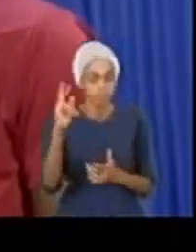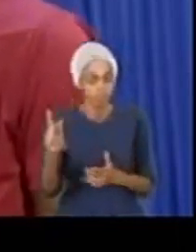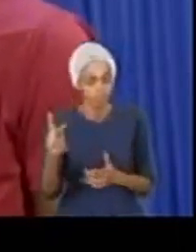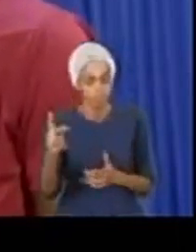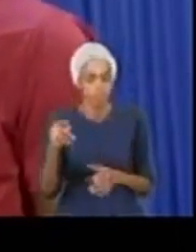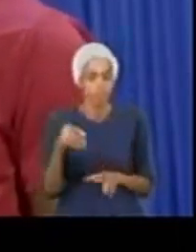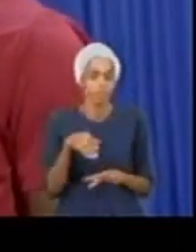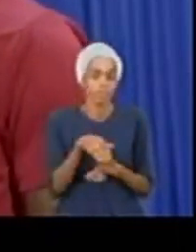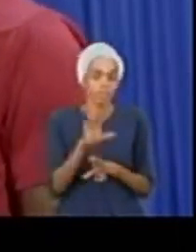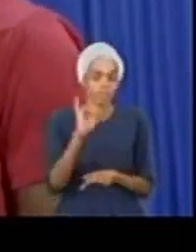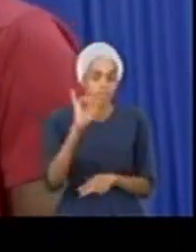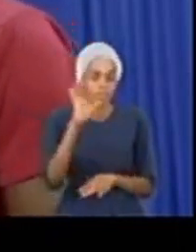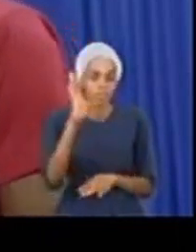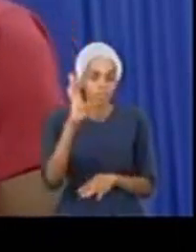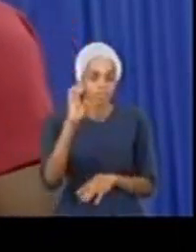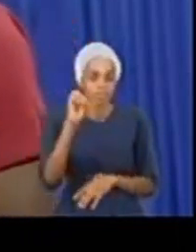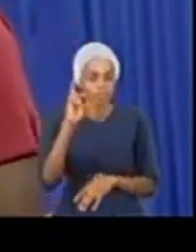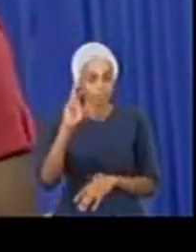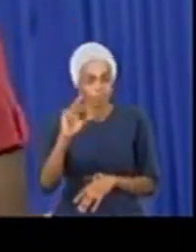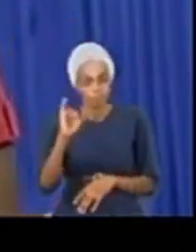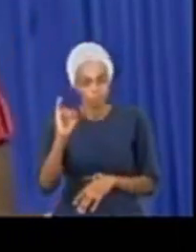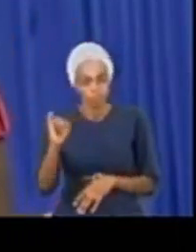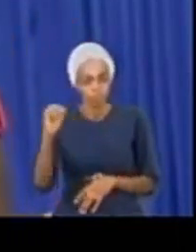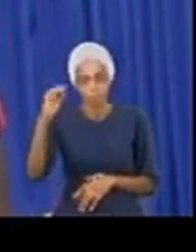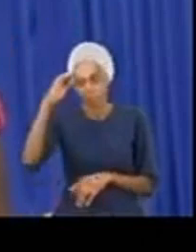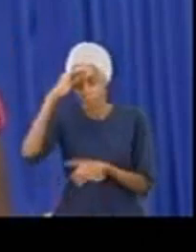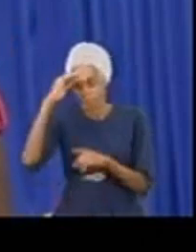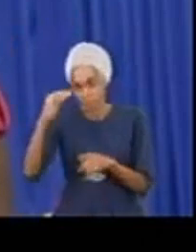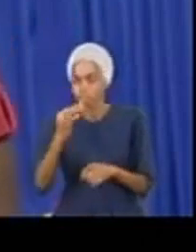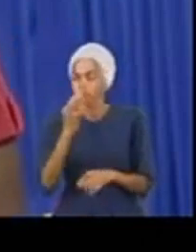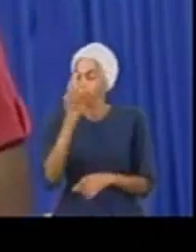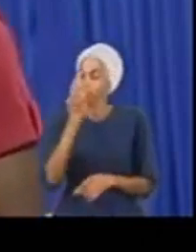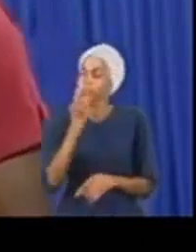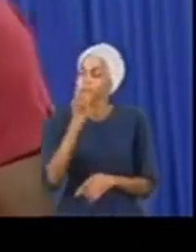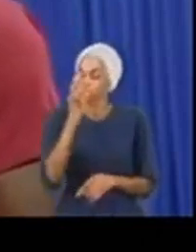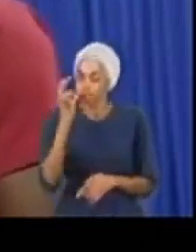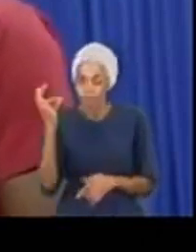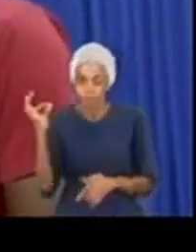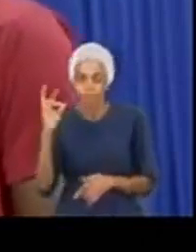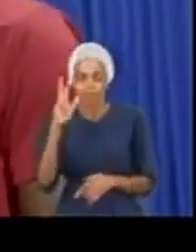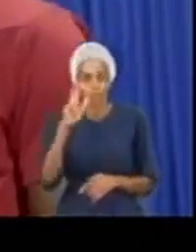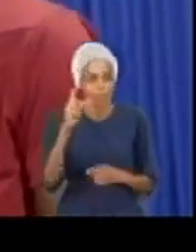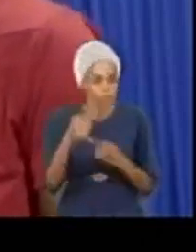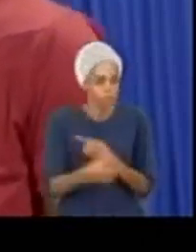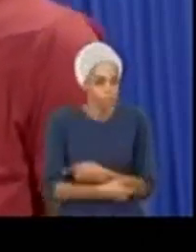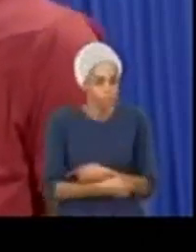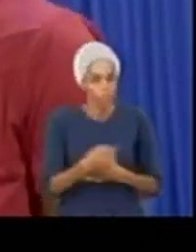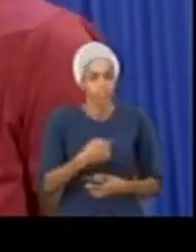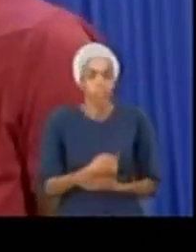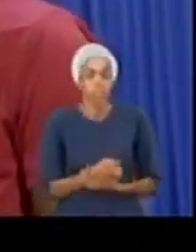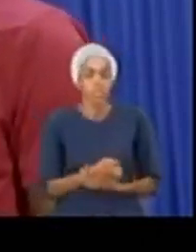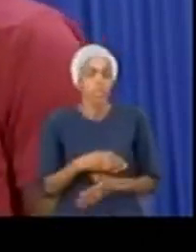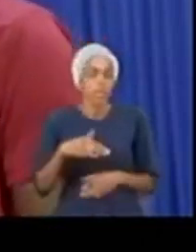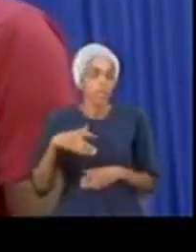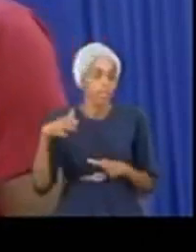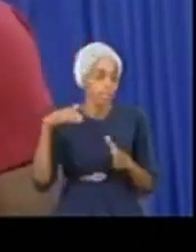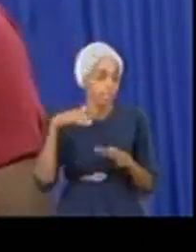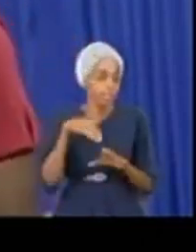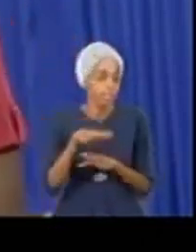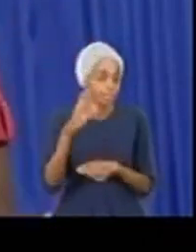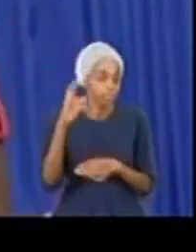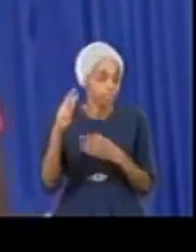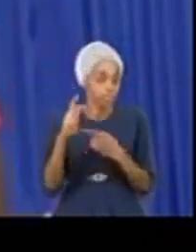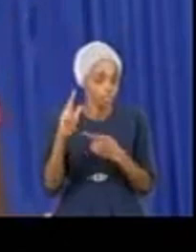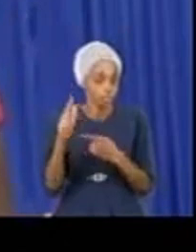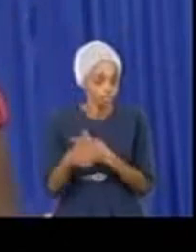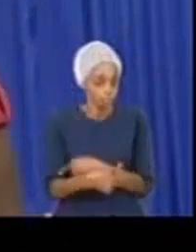came into the church exhausted and weak because I have no strength. And after the message of the man of